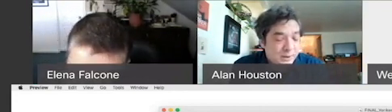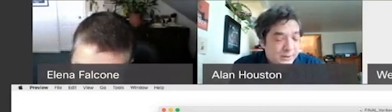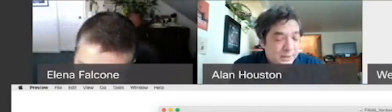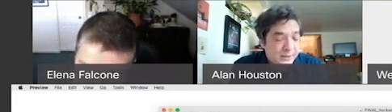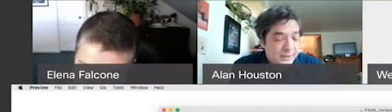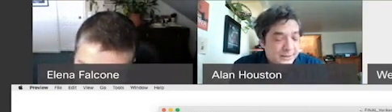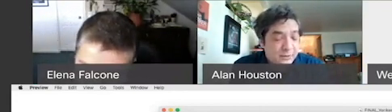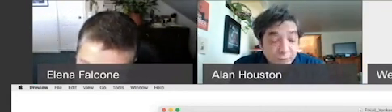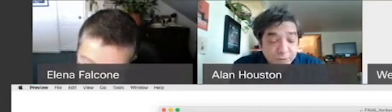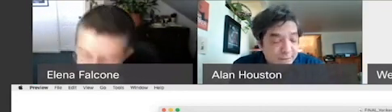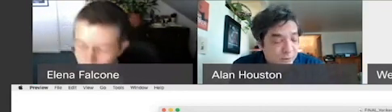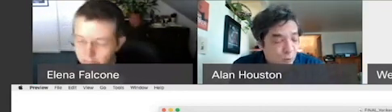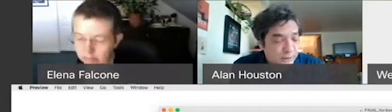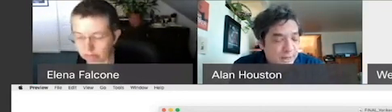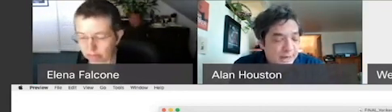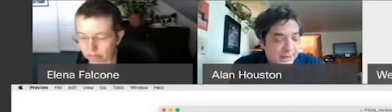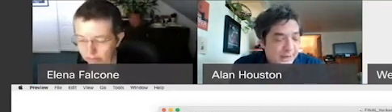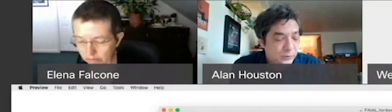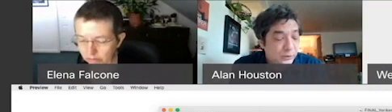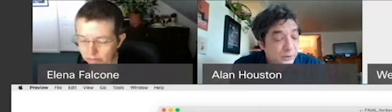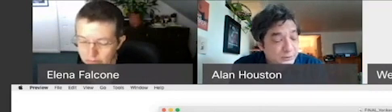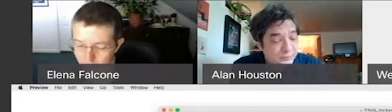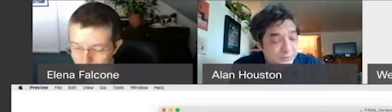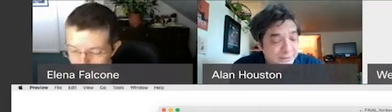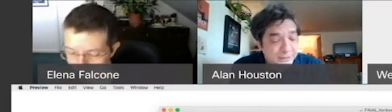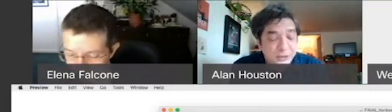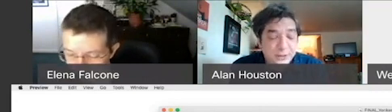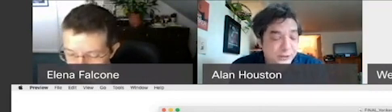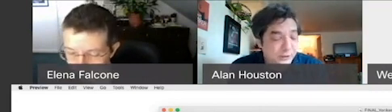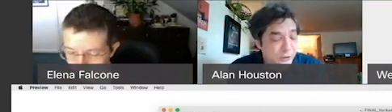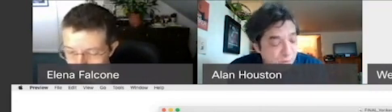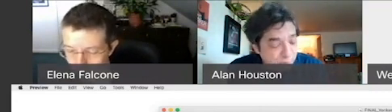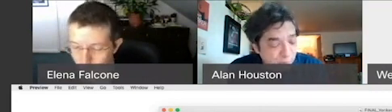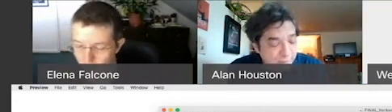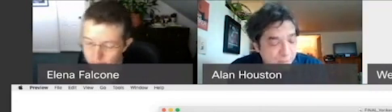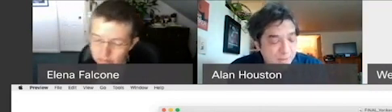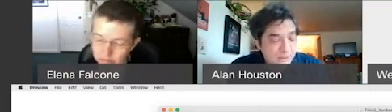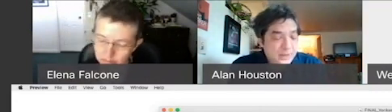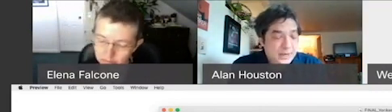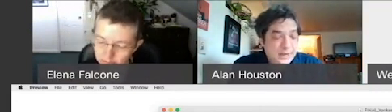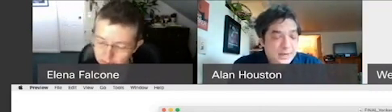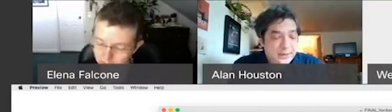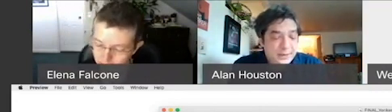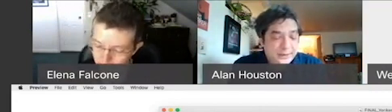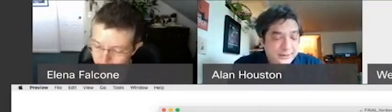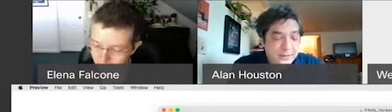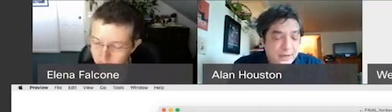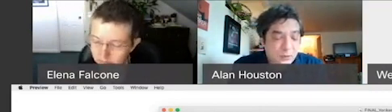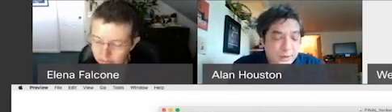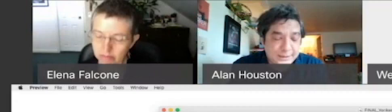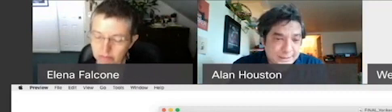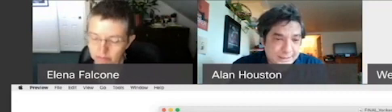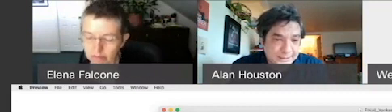is on Thursdays at 1 o'clock. And we also have a meditation and chair yoga program that is on Wednesdays